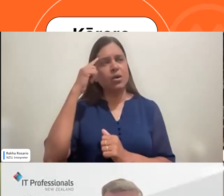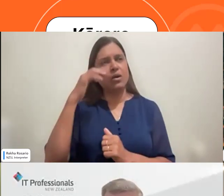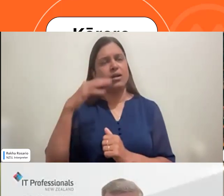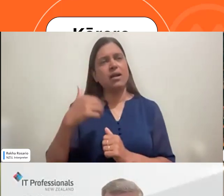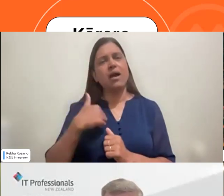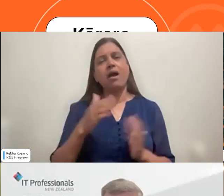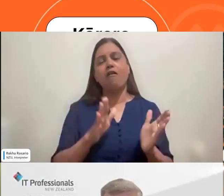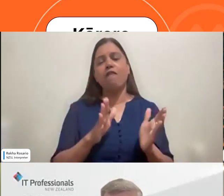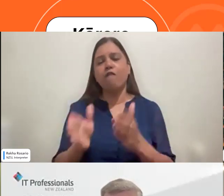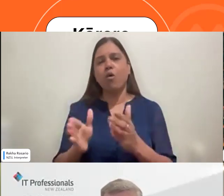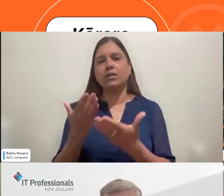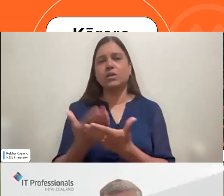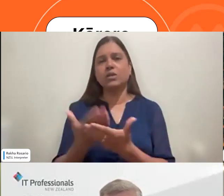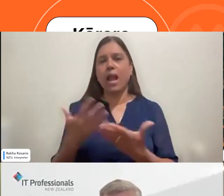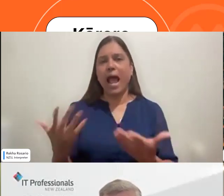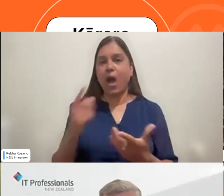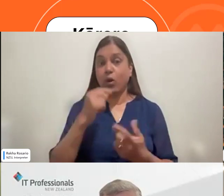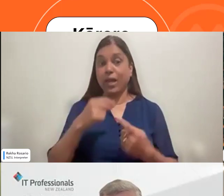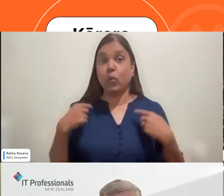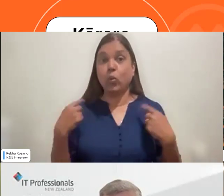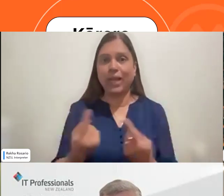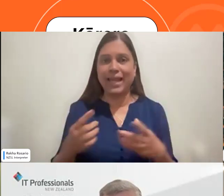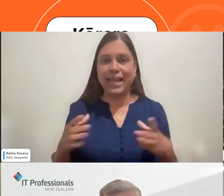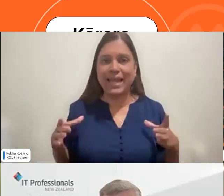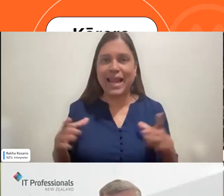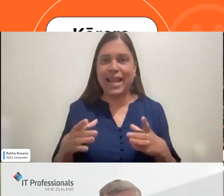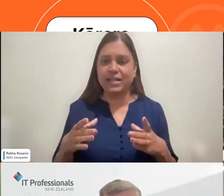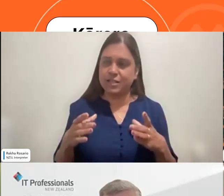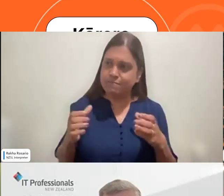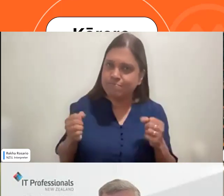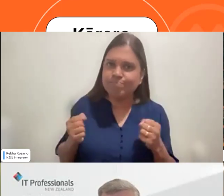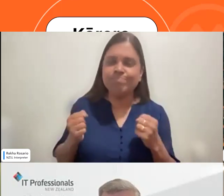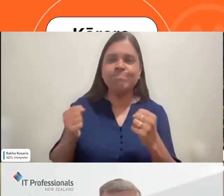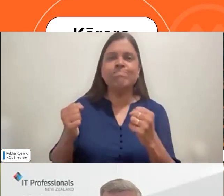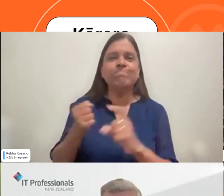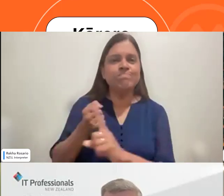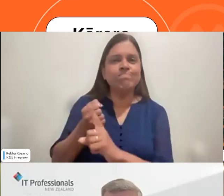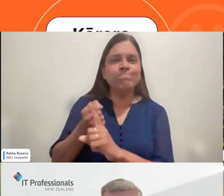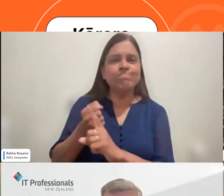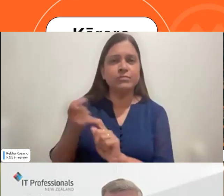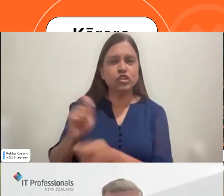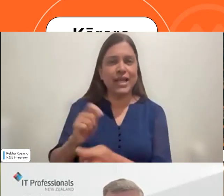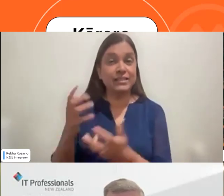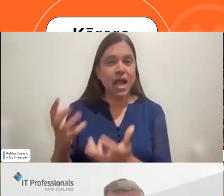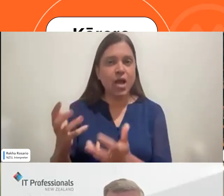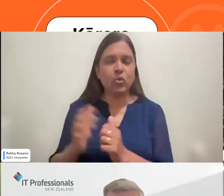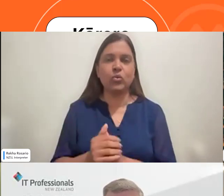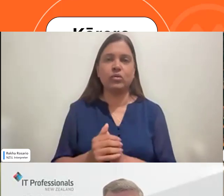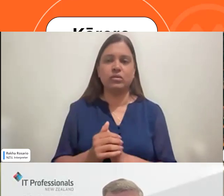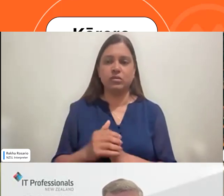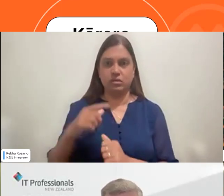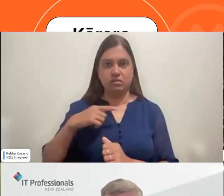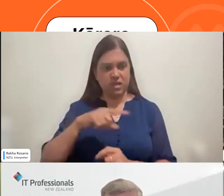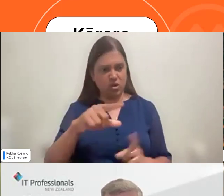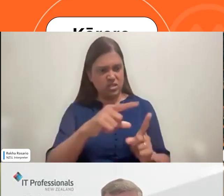we influence decision makers, equip them with the tools they need, and ultimately embed